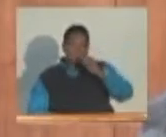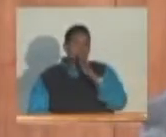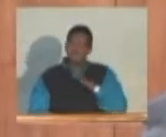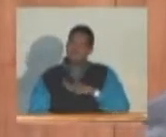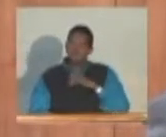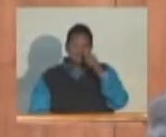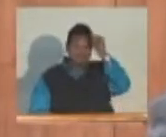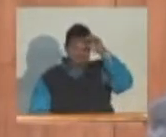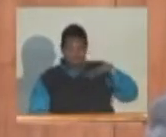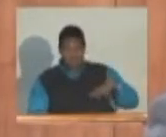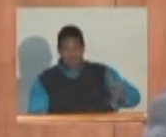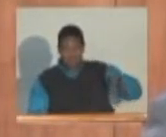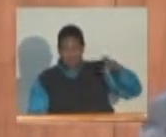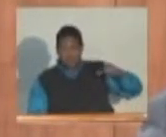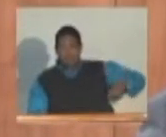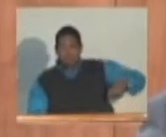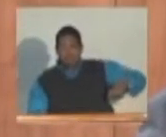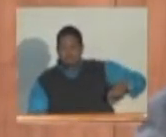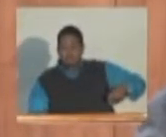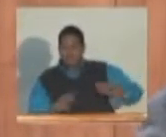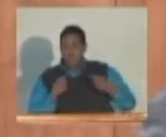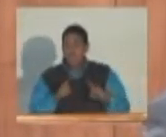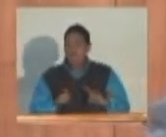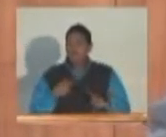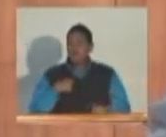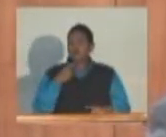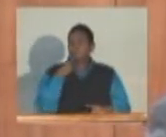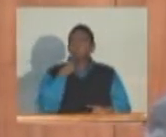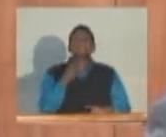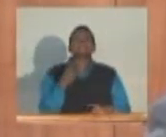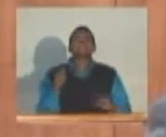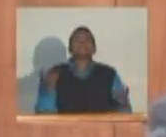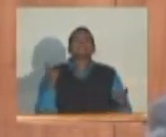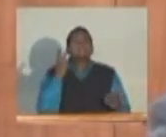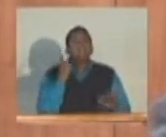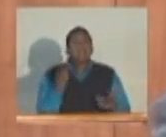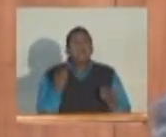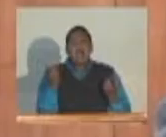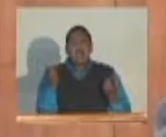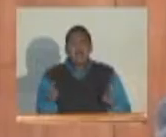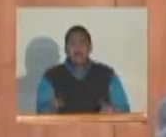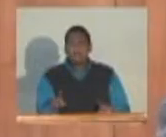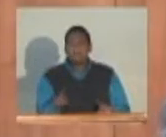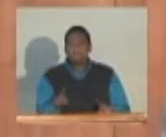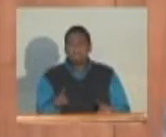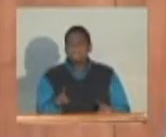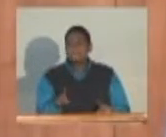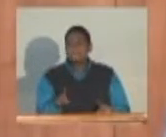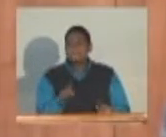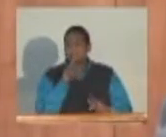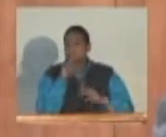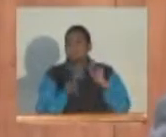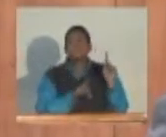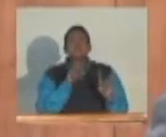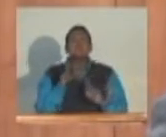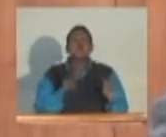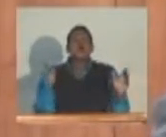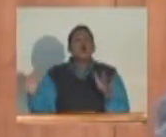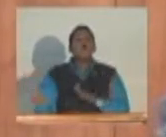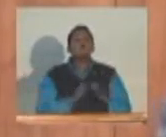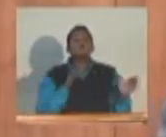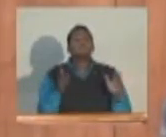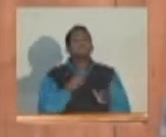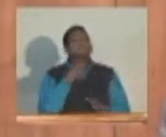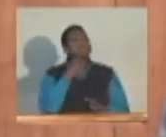So what we're seeing here, that people are prepared to say negative things, to